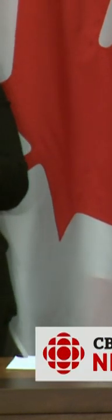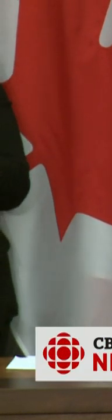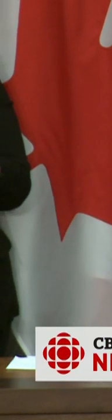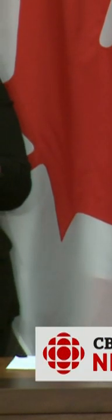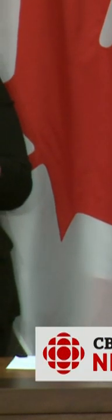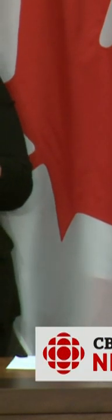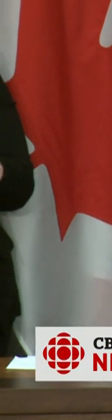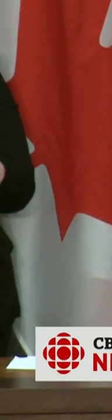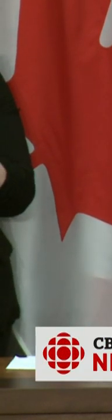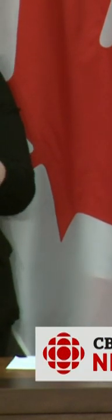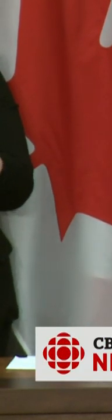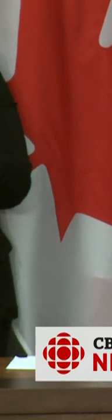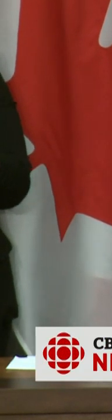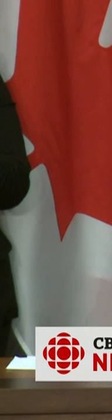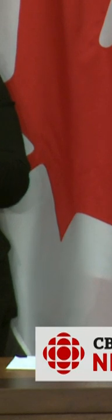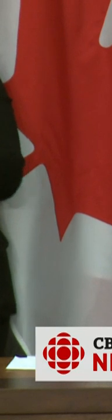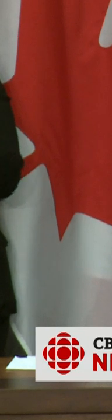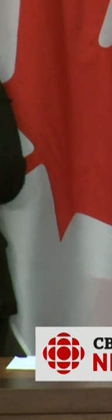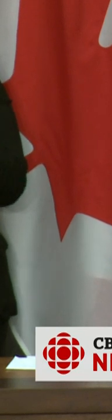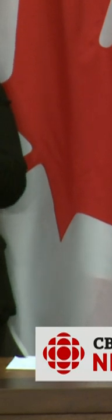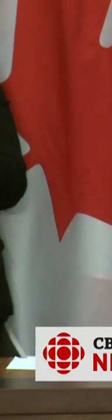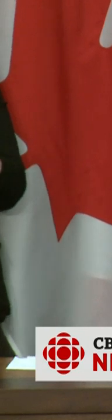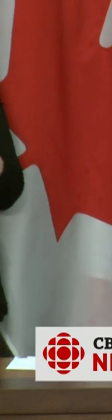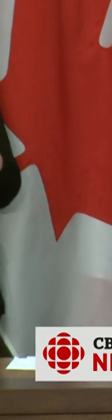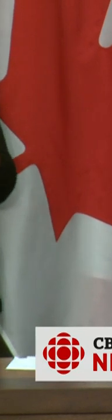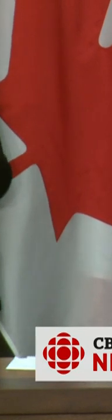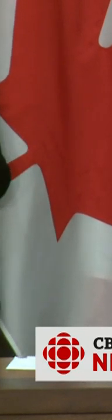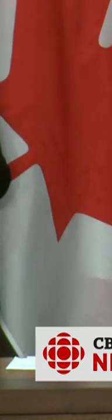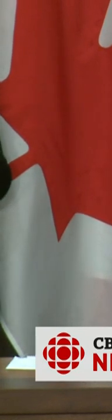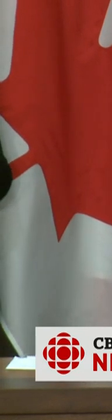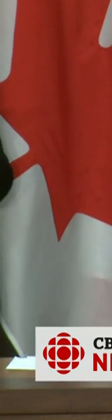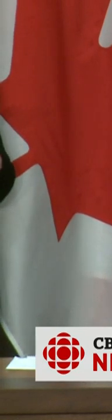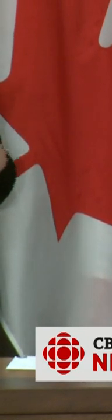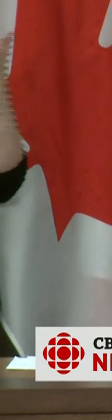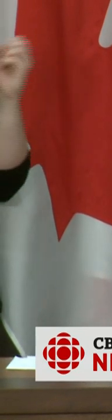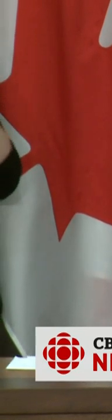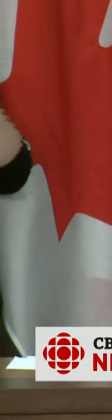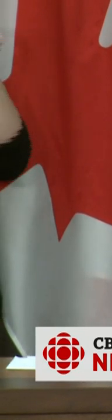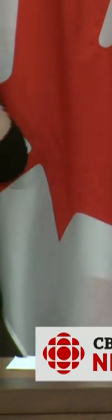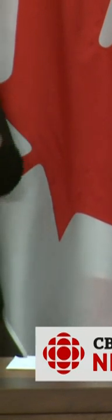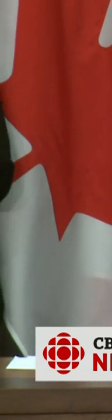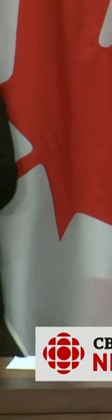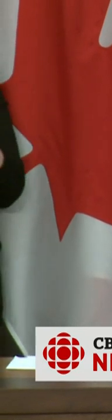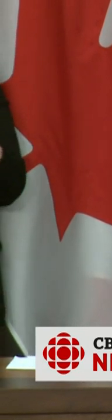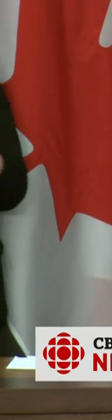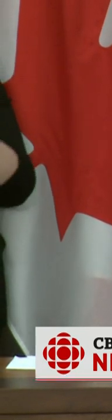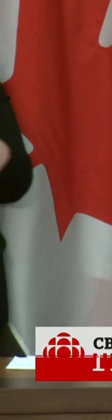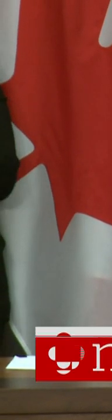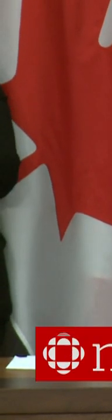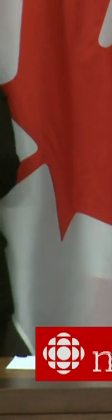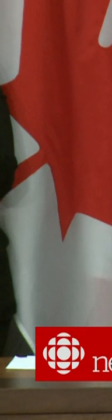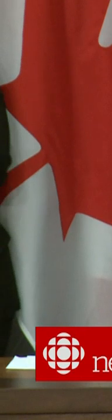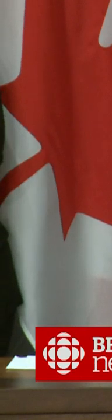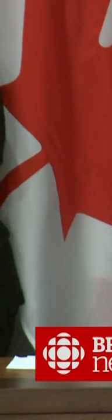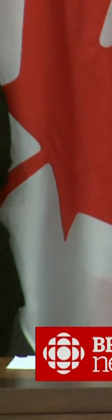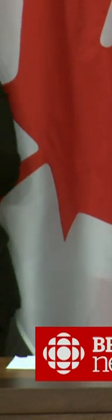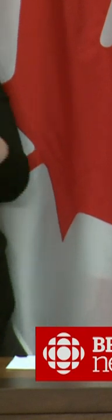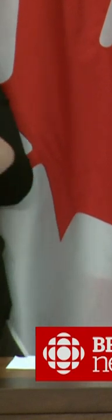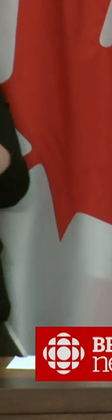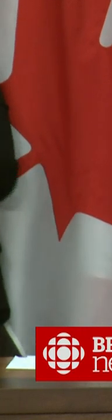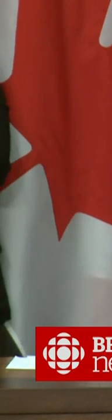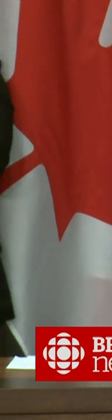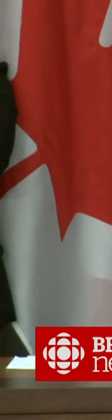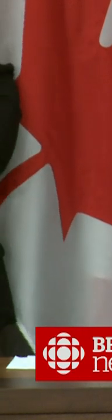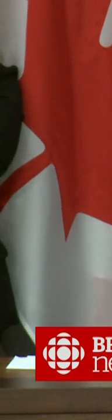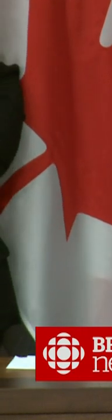work together to come up with ideas that are supporting Canadians, supporting Canadian businesses so they can support people.